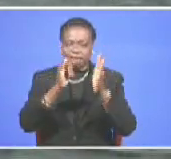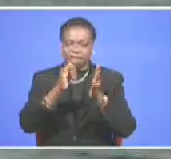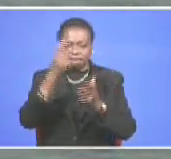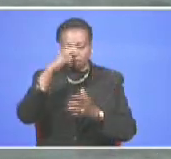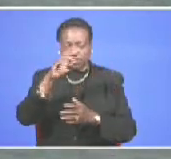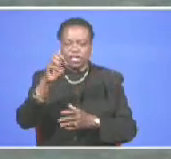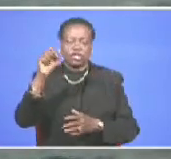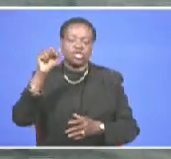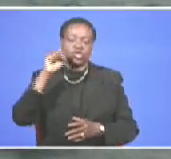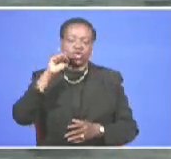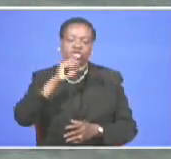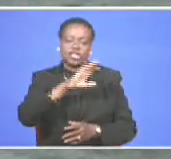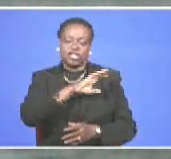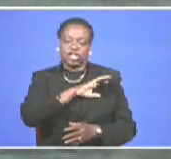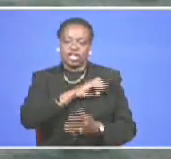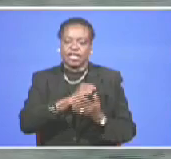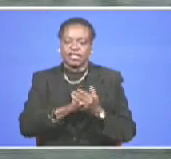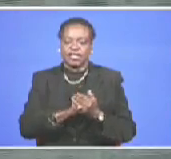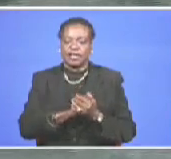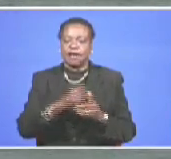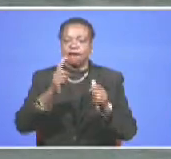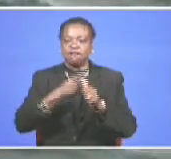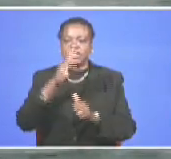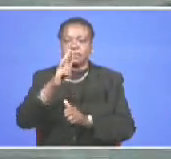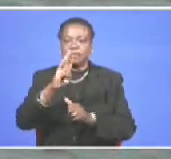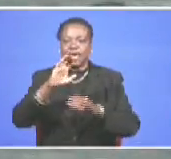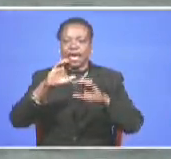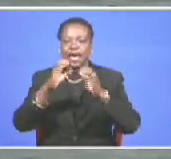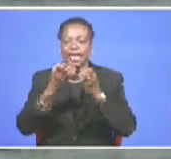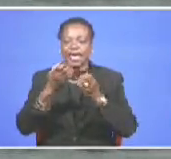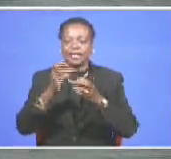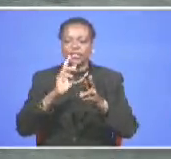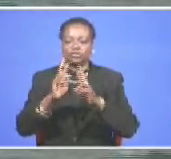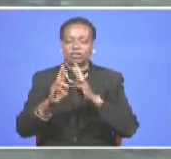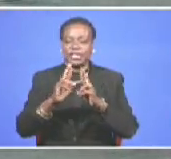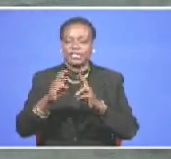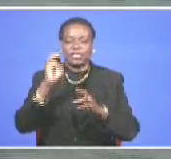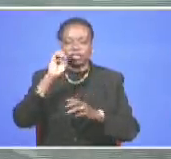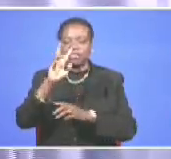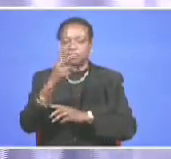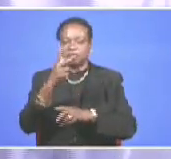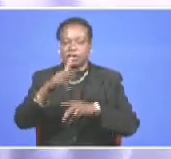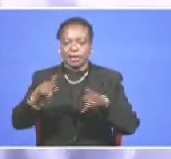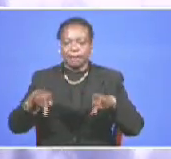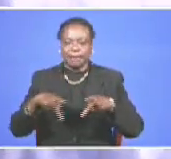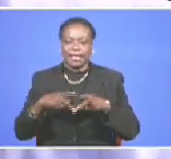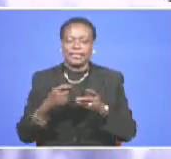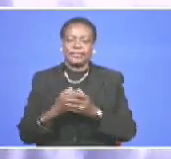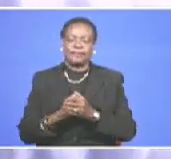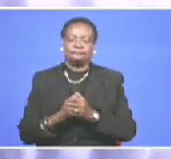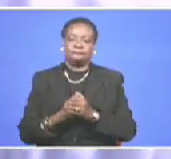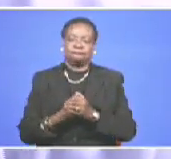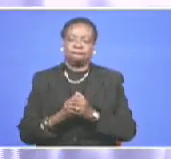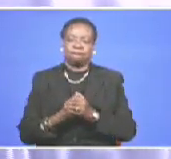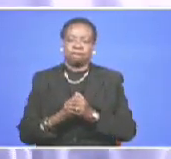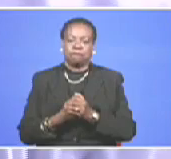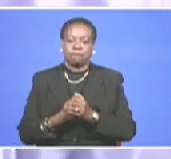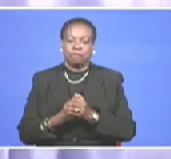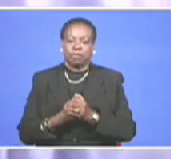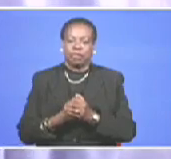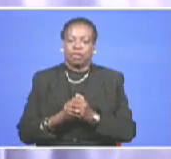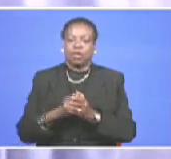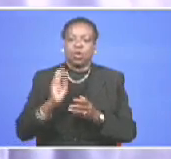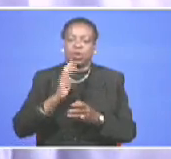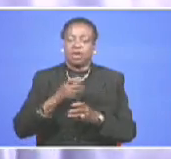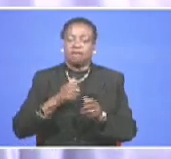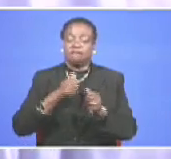best of the best. But in the first B-class race, she had to settle for third place. When we got up the win with Mark on the last lap, we were in front of